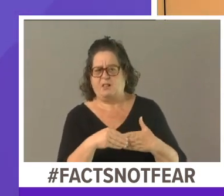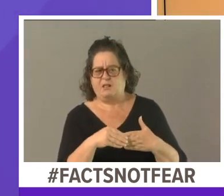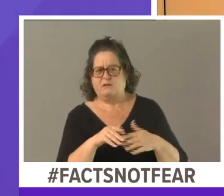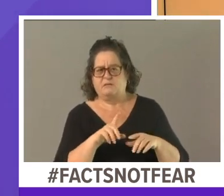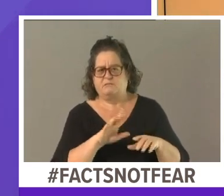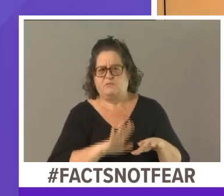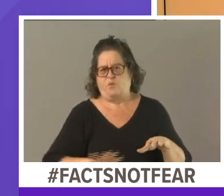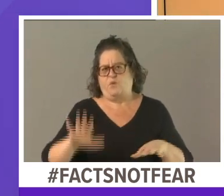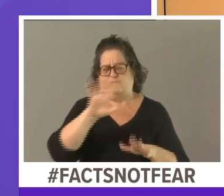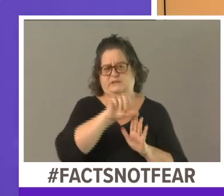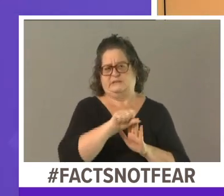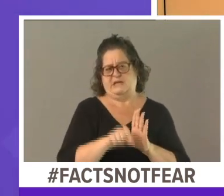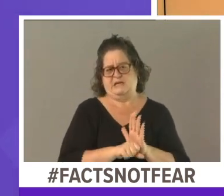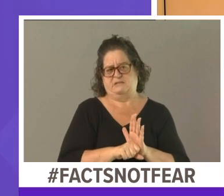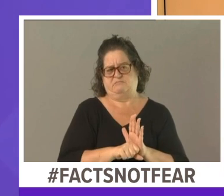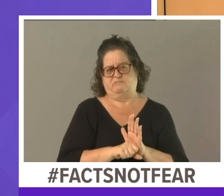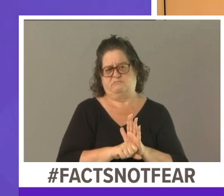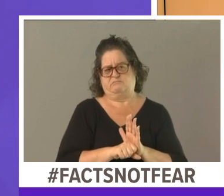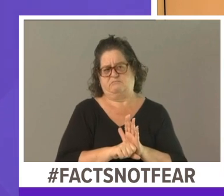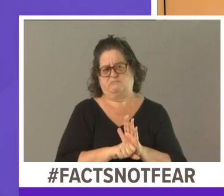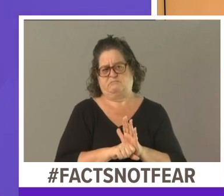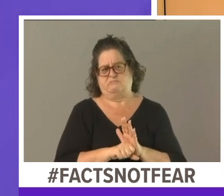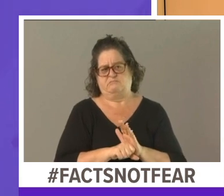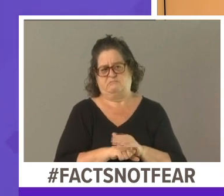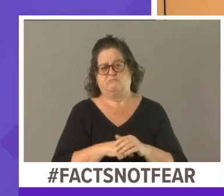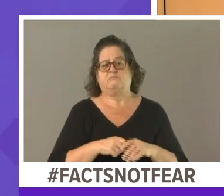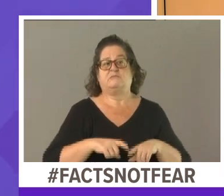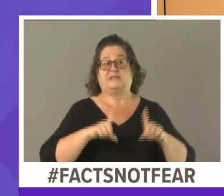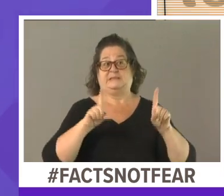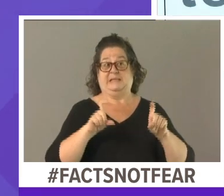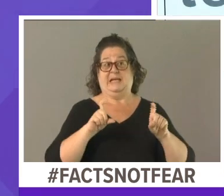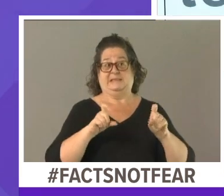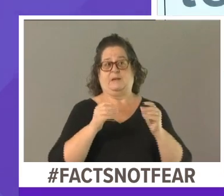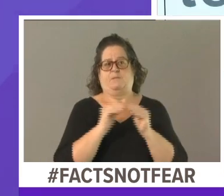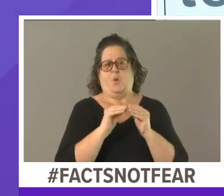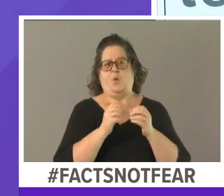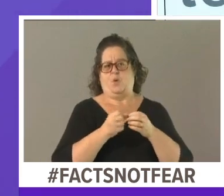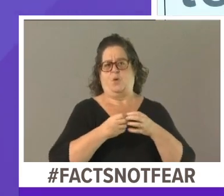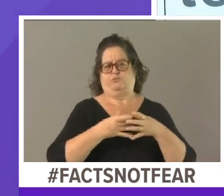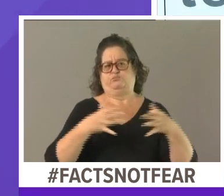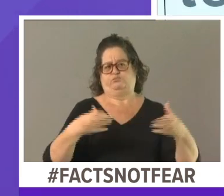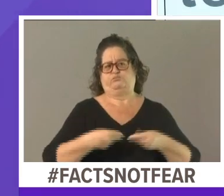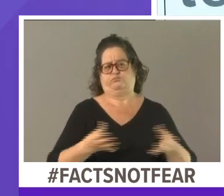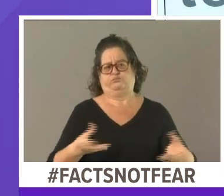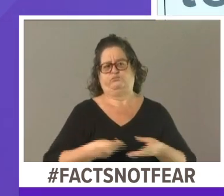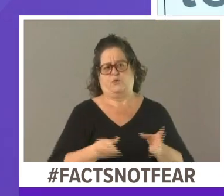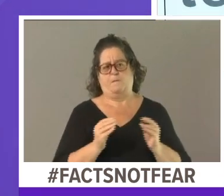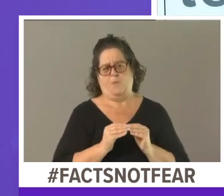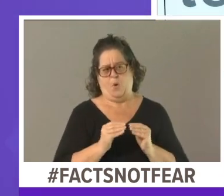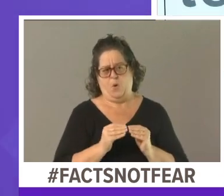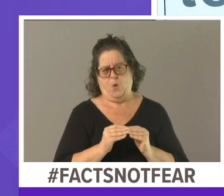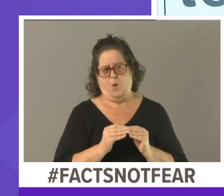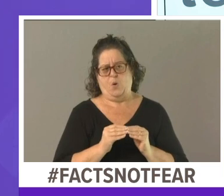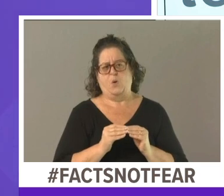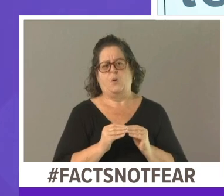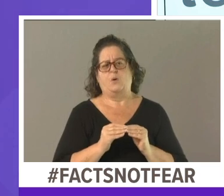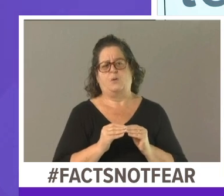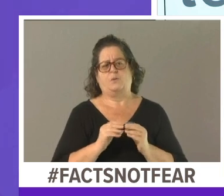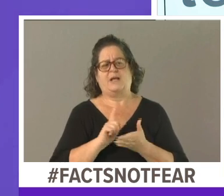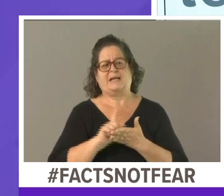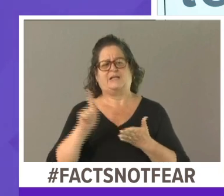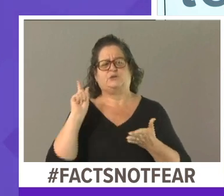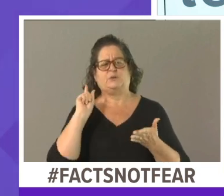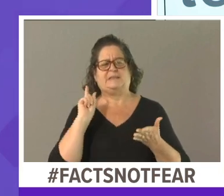Now I want to touch a little bit on expanded testing in our state. We touched on Project Catapult last week. This